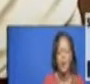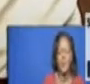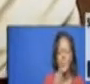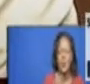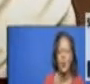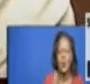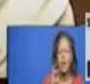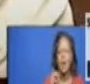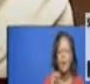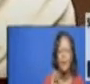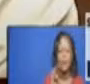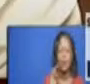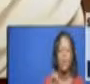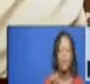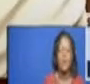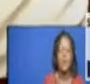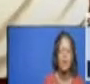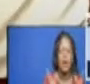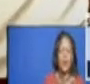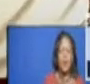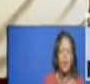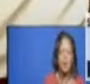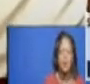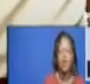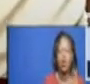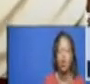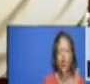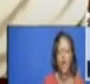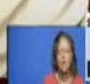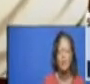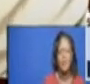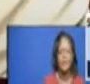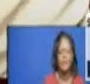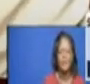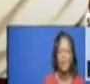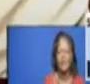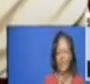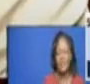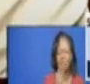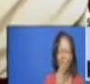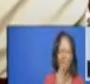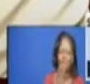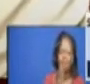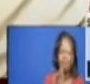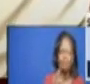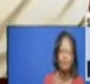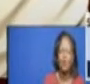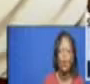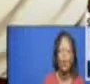Wahome'S Company Advocates. After finishing, I think I did work for